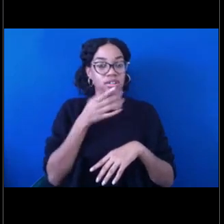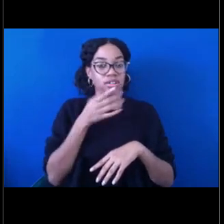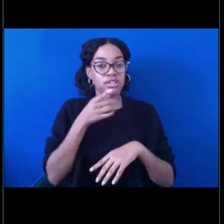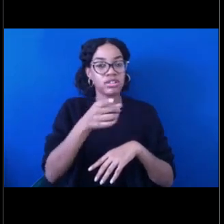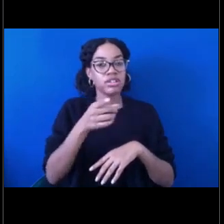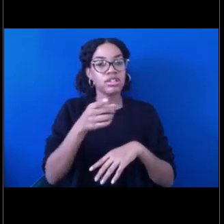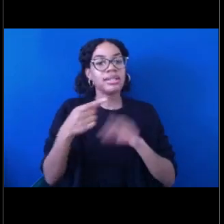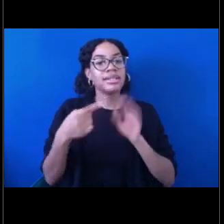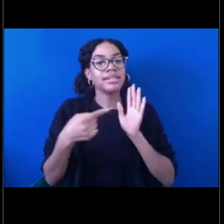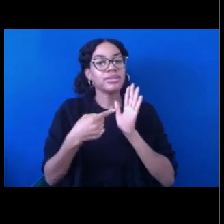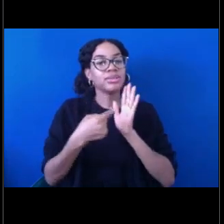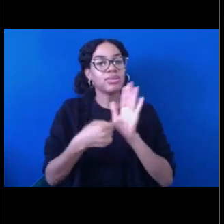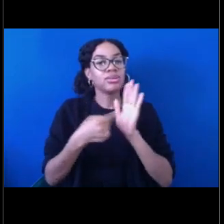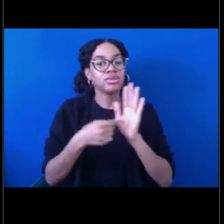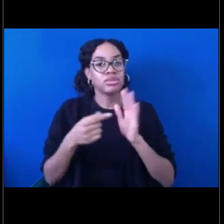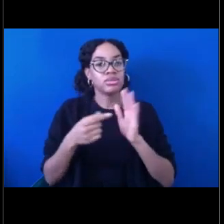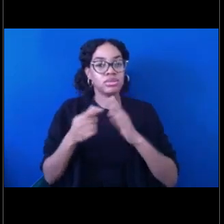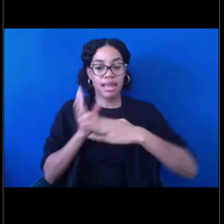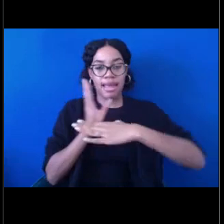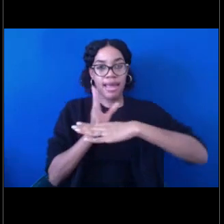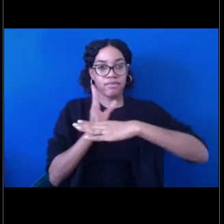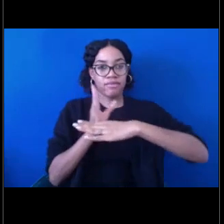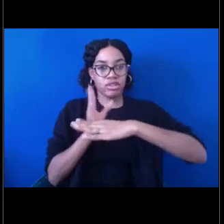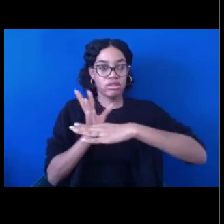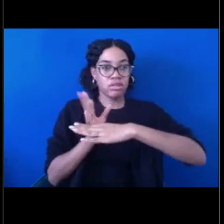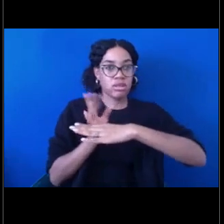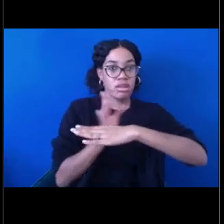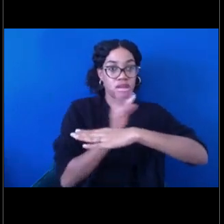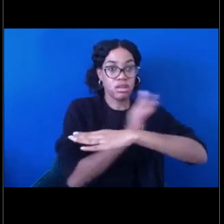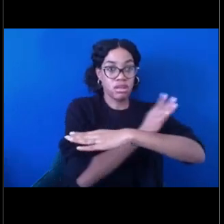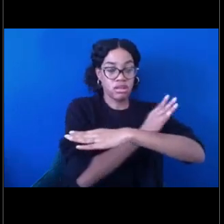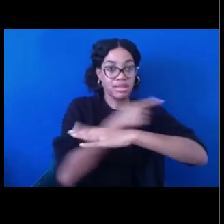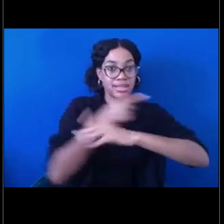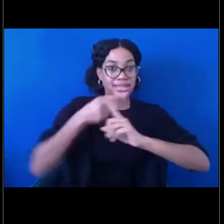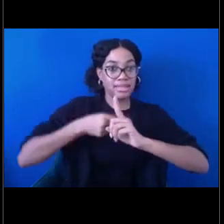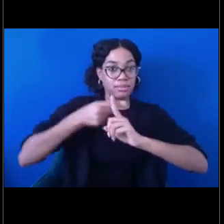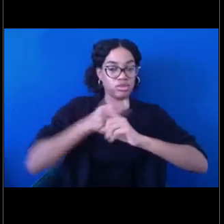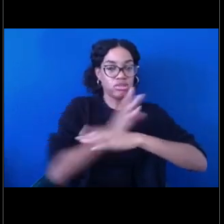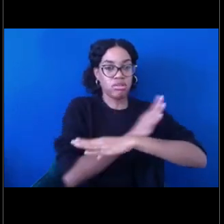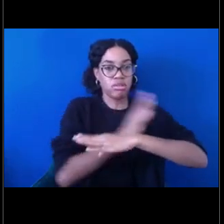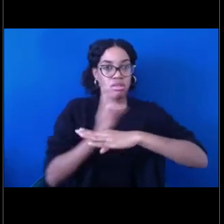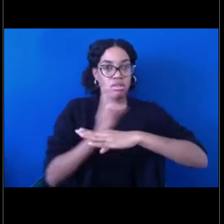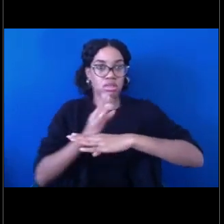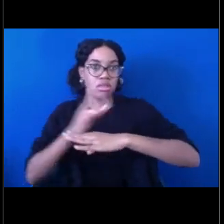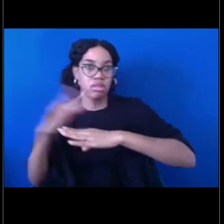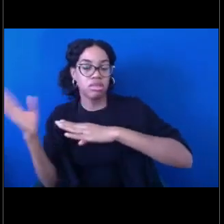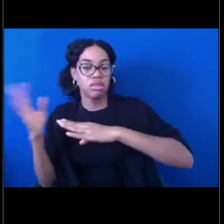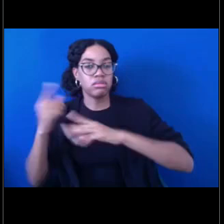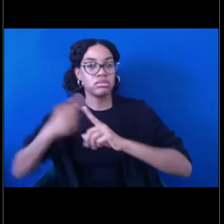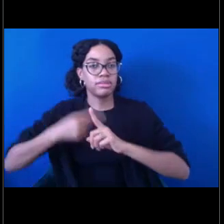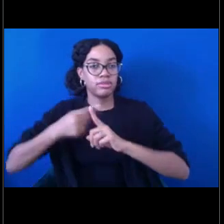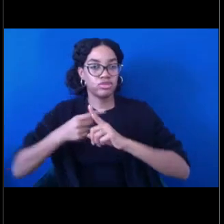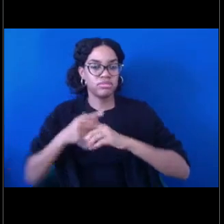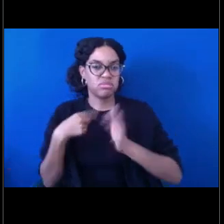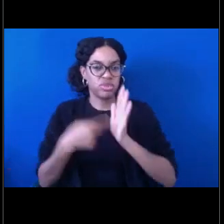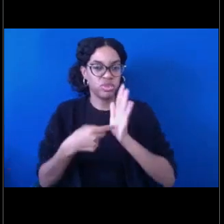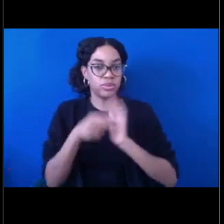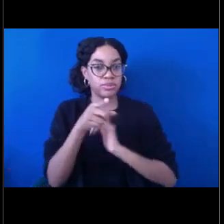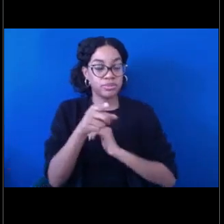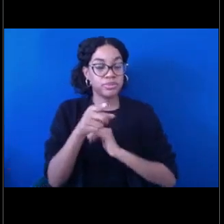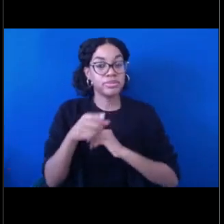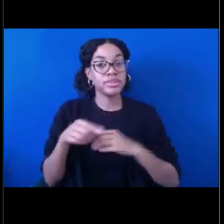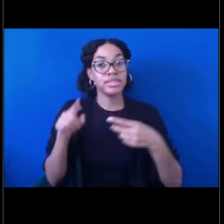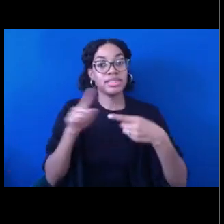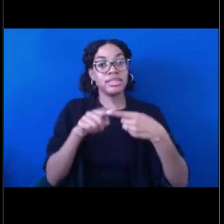below normal those ocean temperatures are. If you're in an El Nino event, represented in the top image above with those